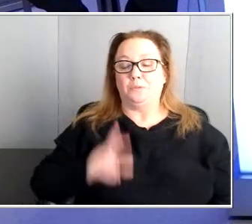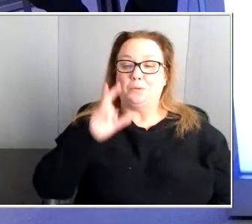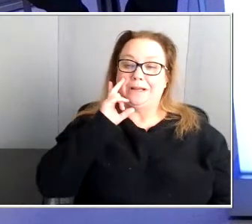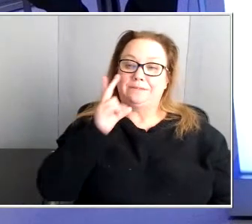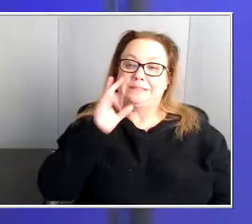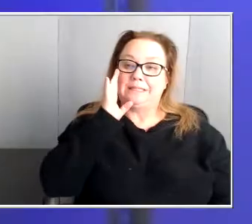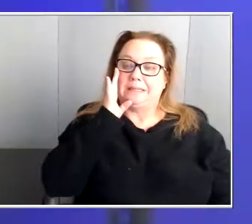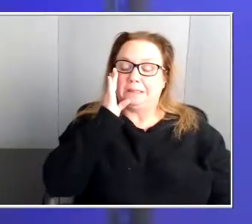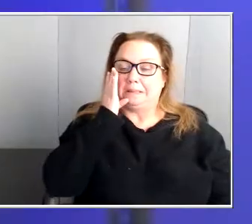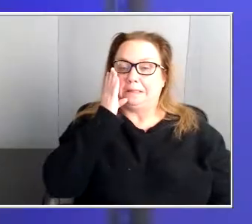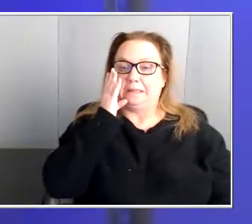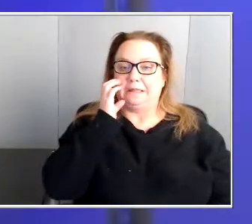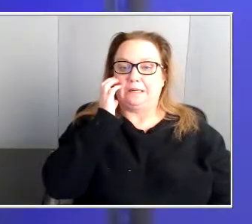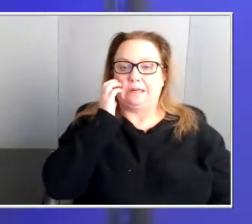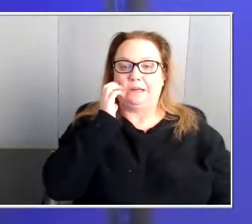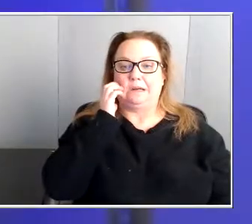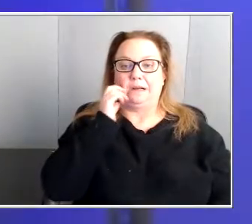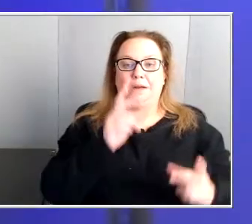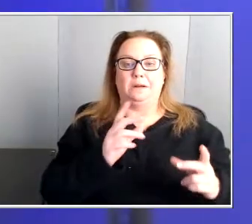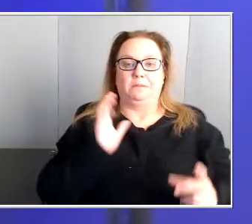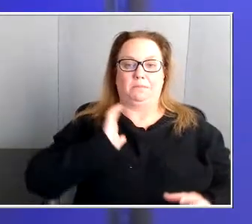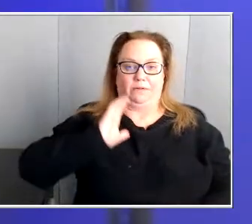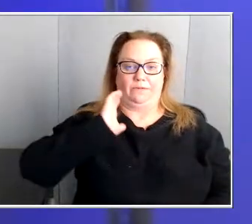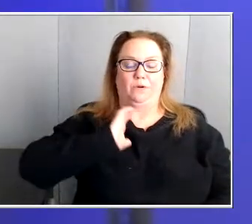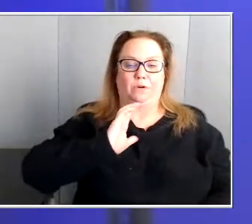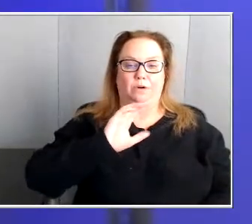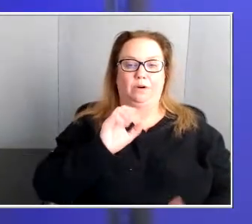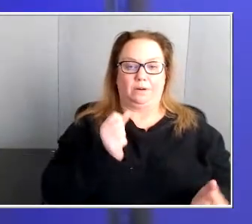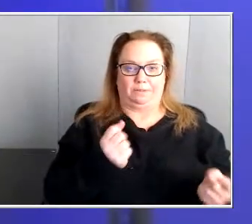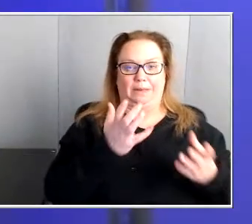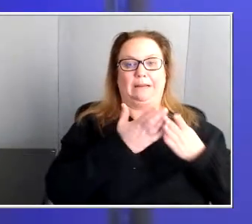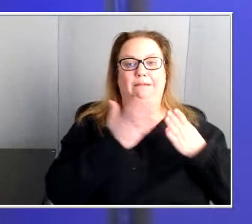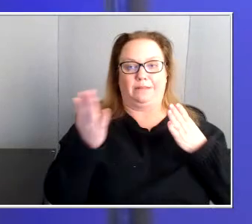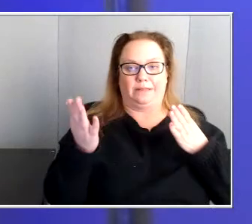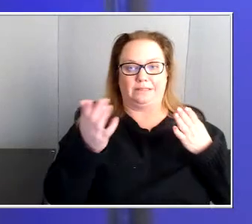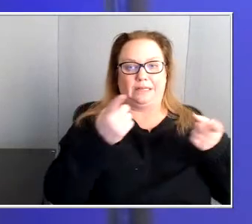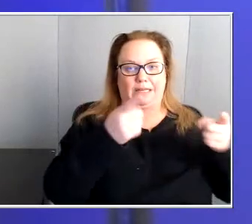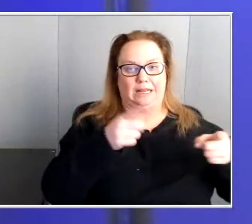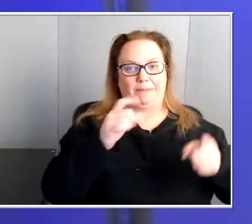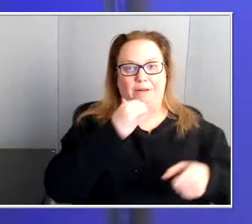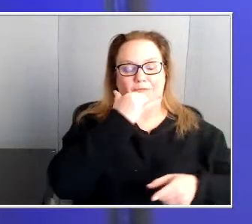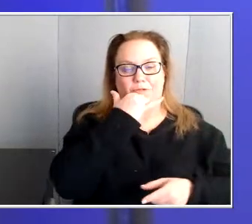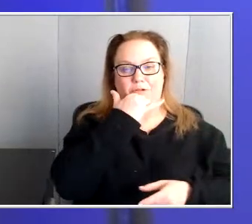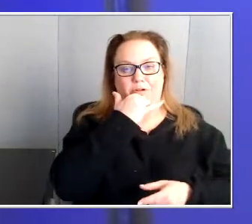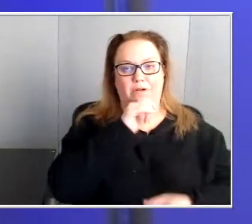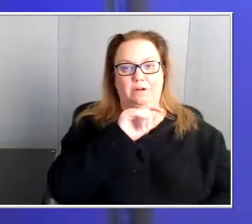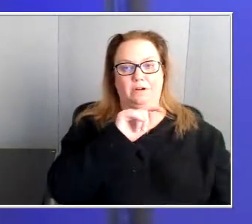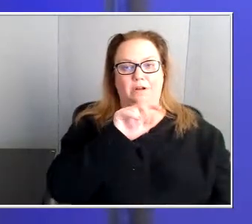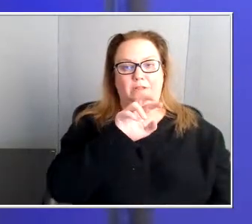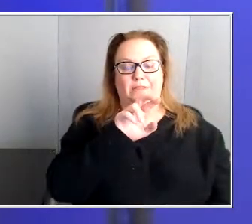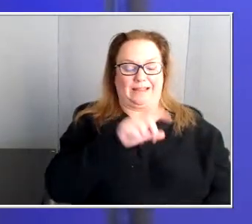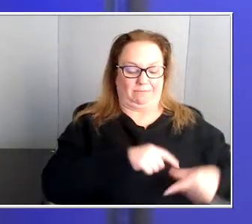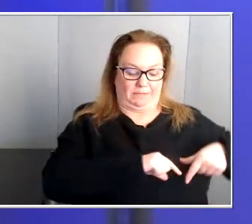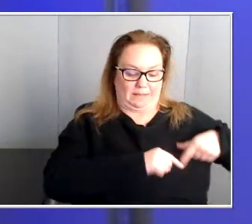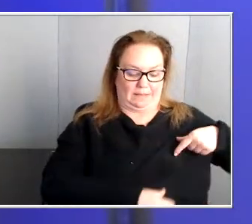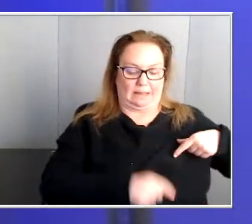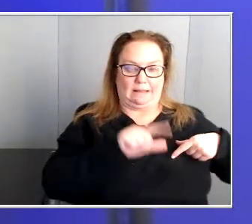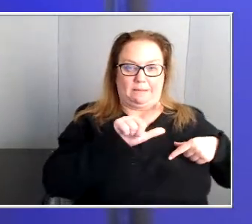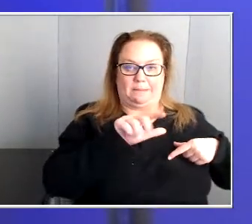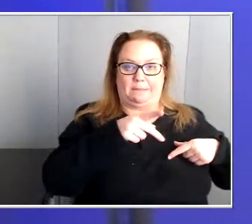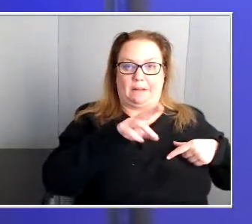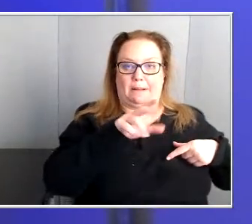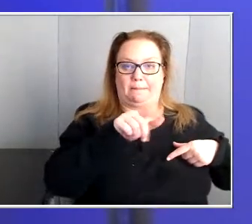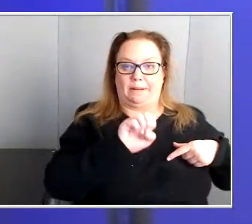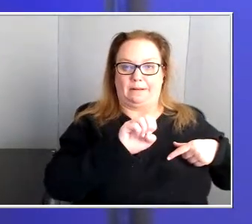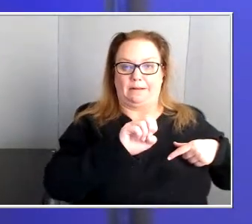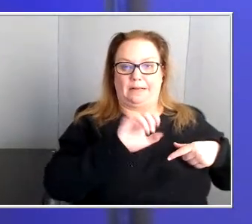at the place I previously wasn't here, a myriad of things that can go wrong with the driveline. And the driveline is basically the major Achilles heel